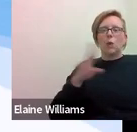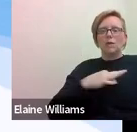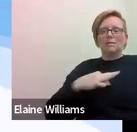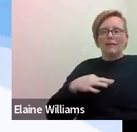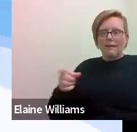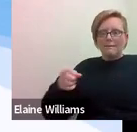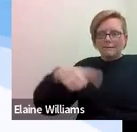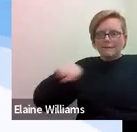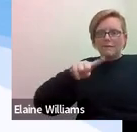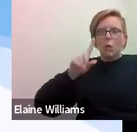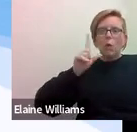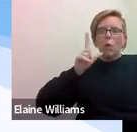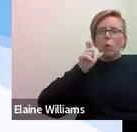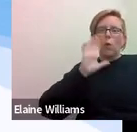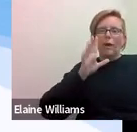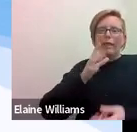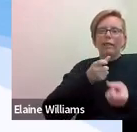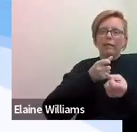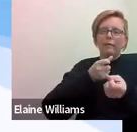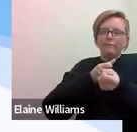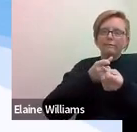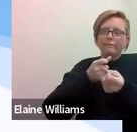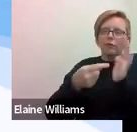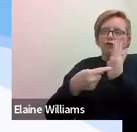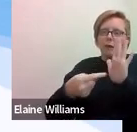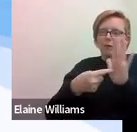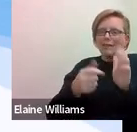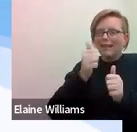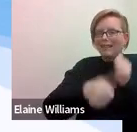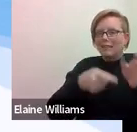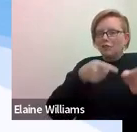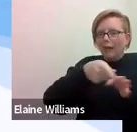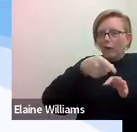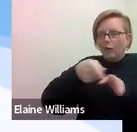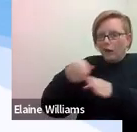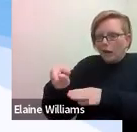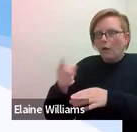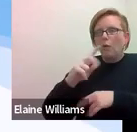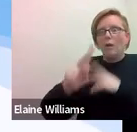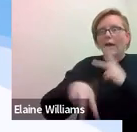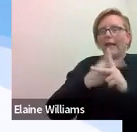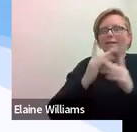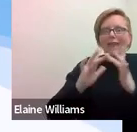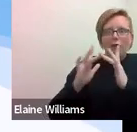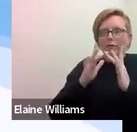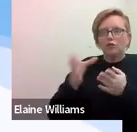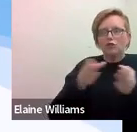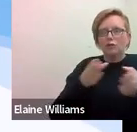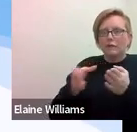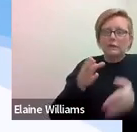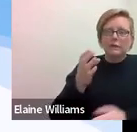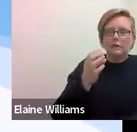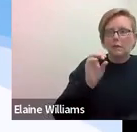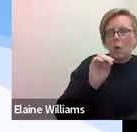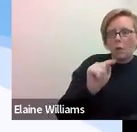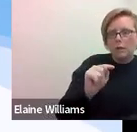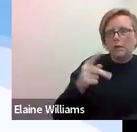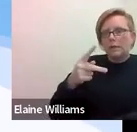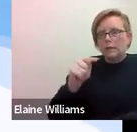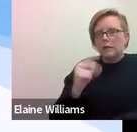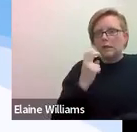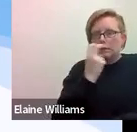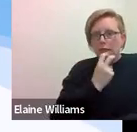would represent each area of delay the child would have or each service they may be receiving once they get to